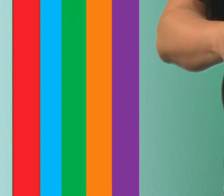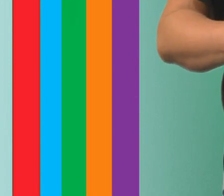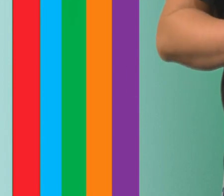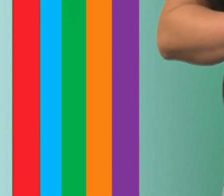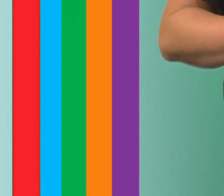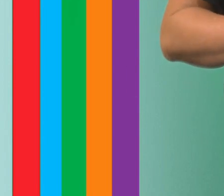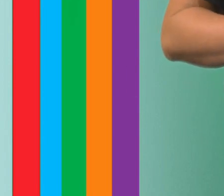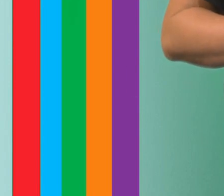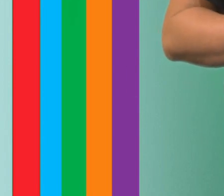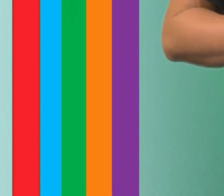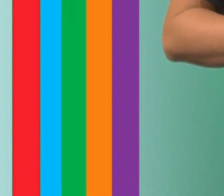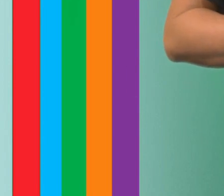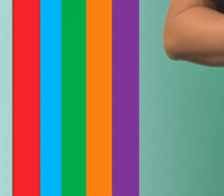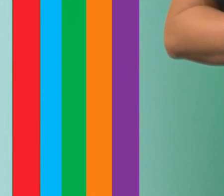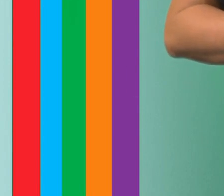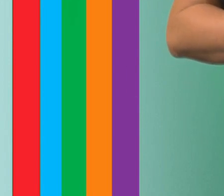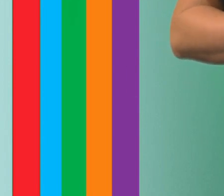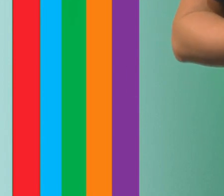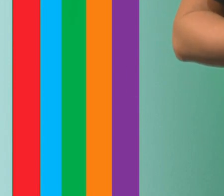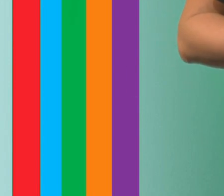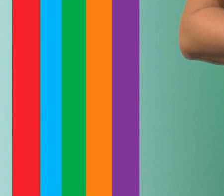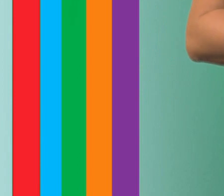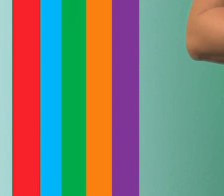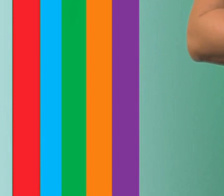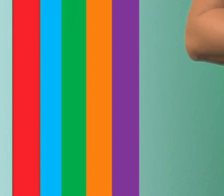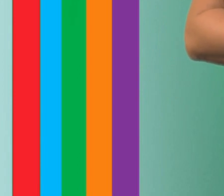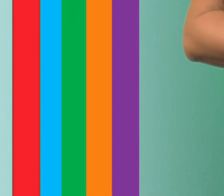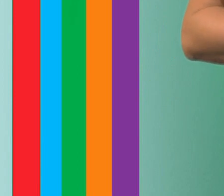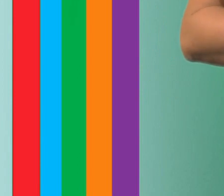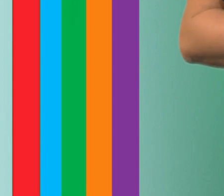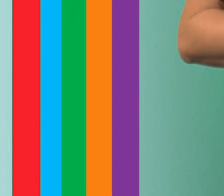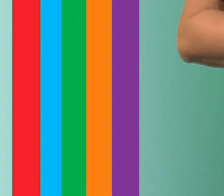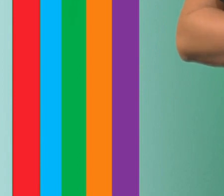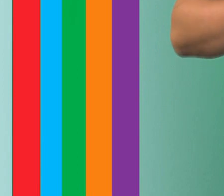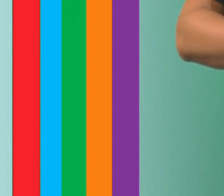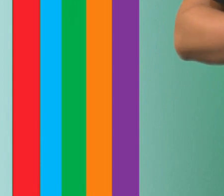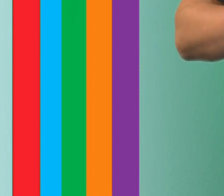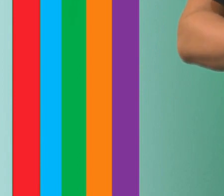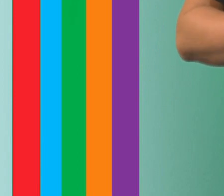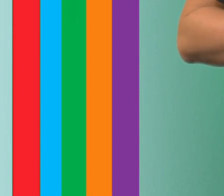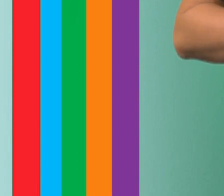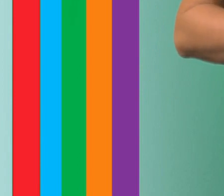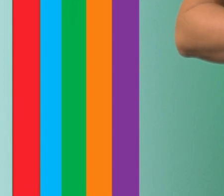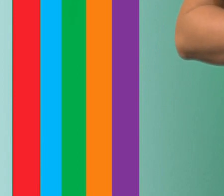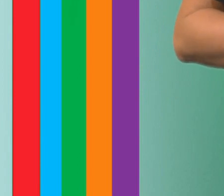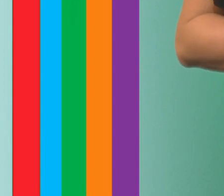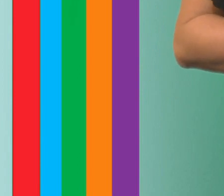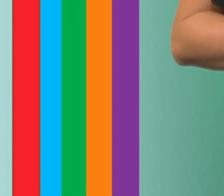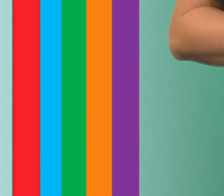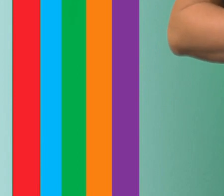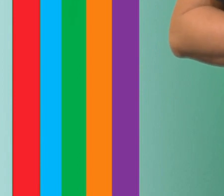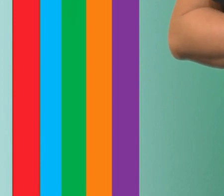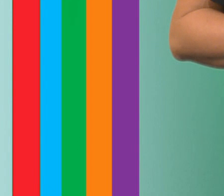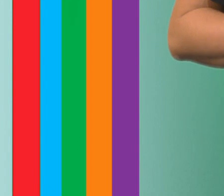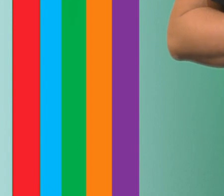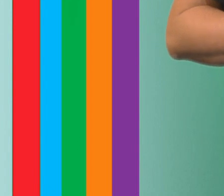the country, all being buried. Imagine if we could use some of this waste to produce energy. That's the topic of